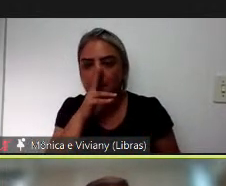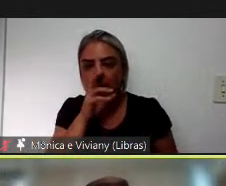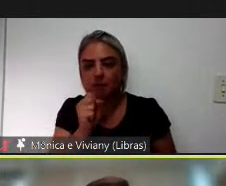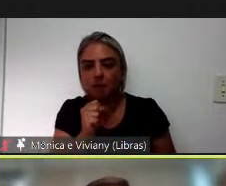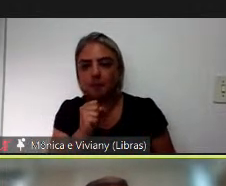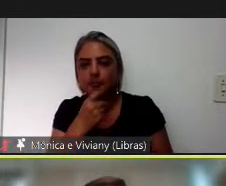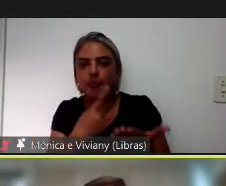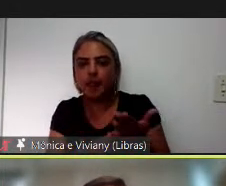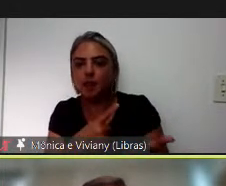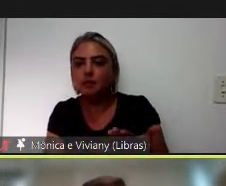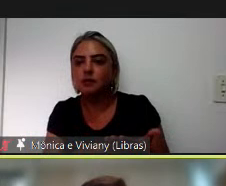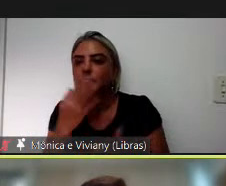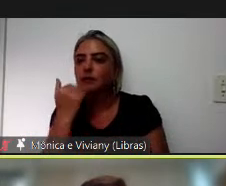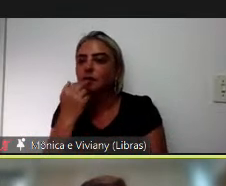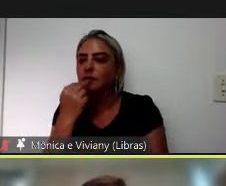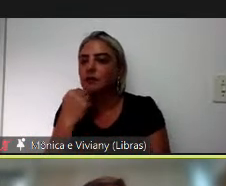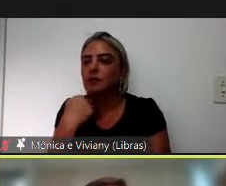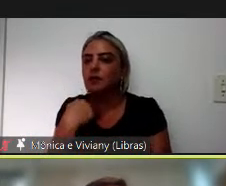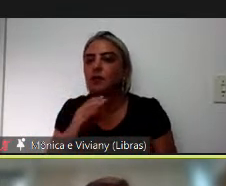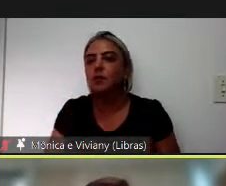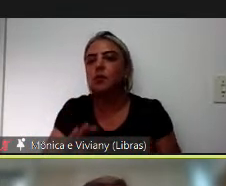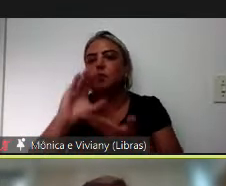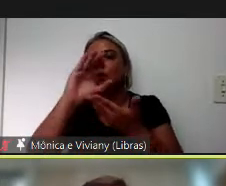of strength healthcare,